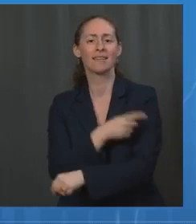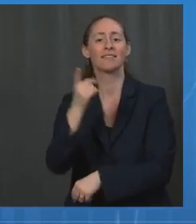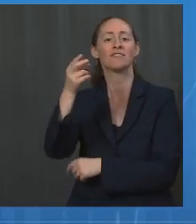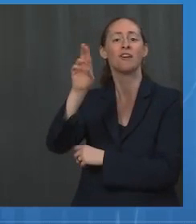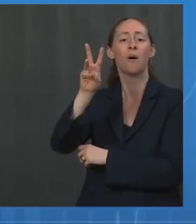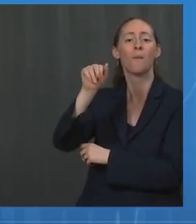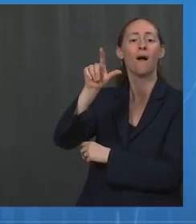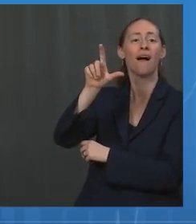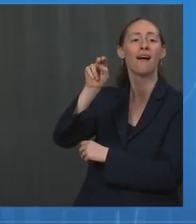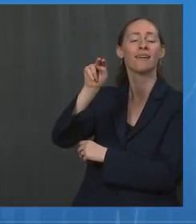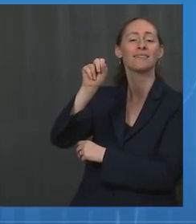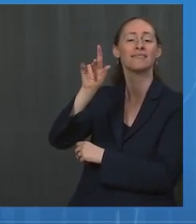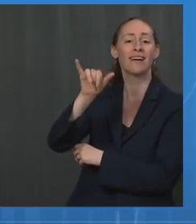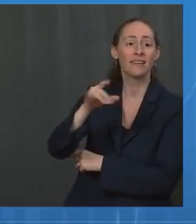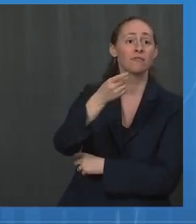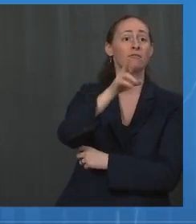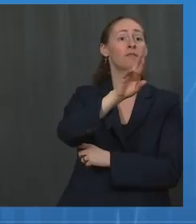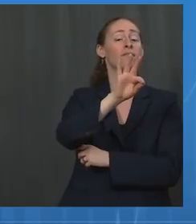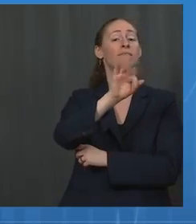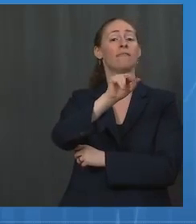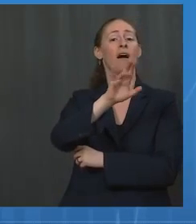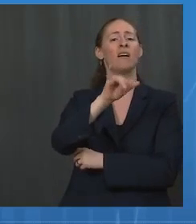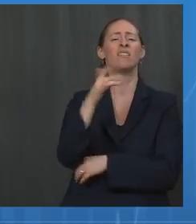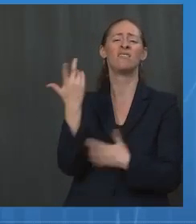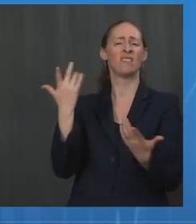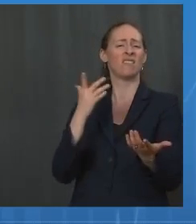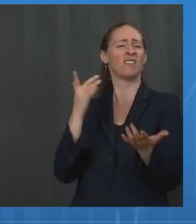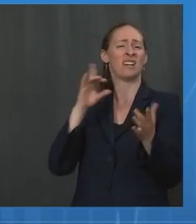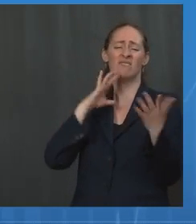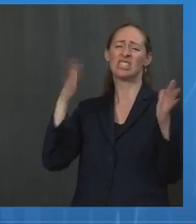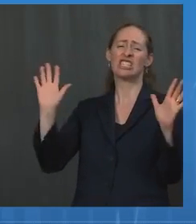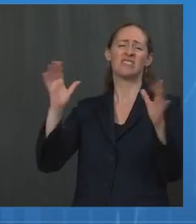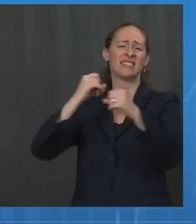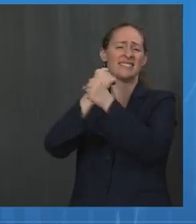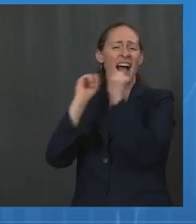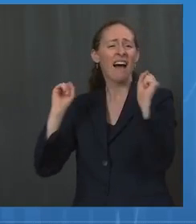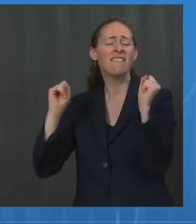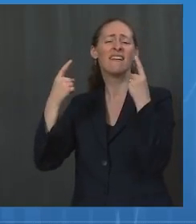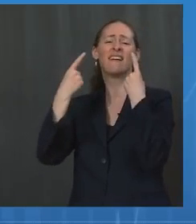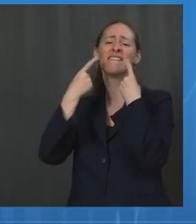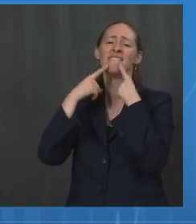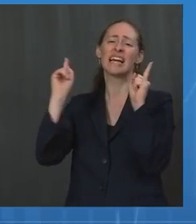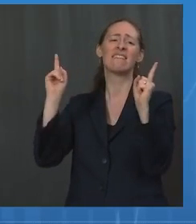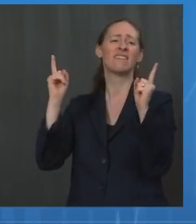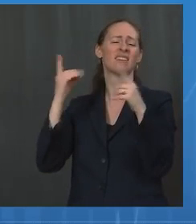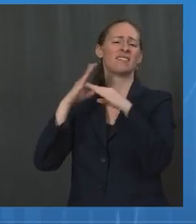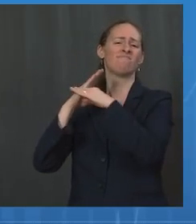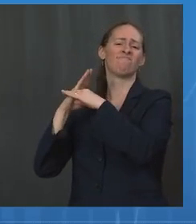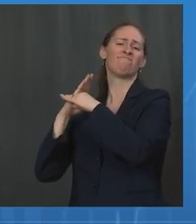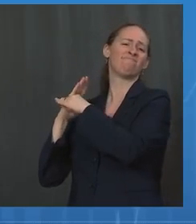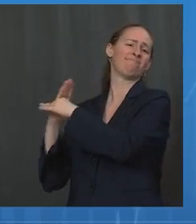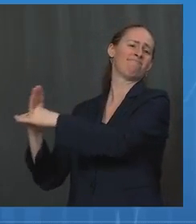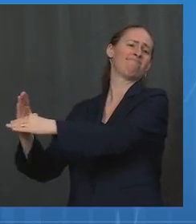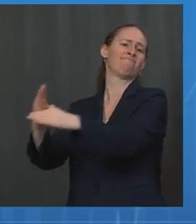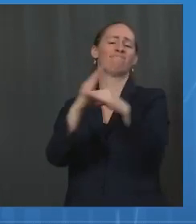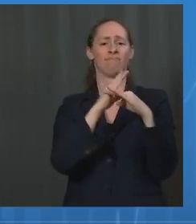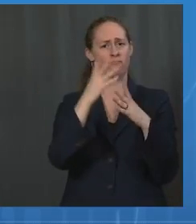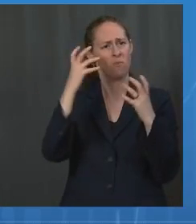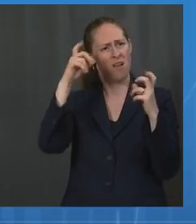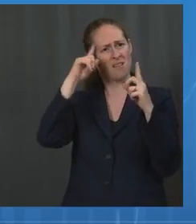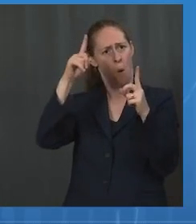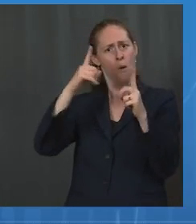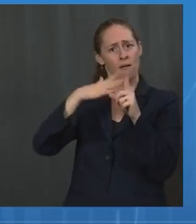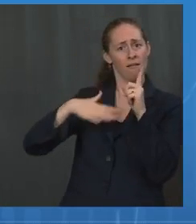these vaccines are safe and effective, and a key way we can keep kids safe and in school is by getting more